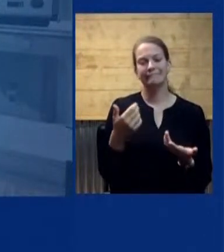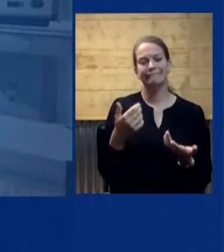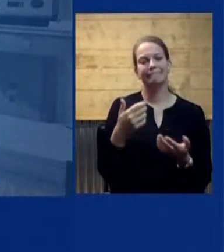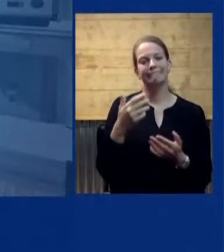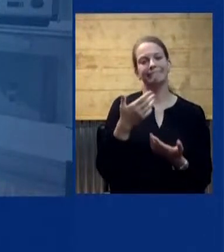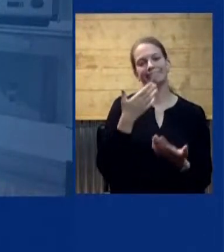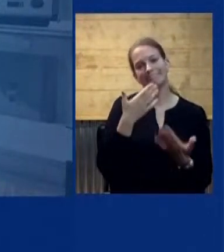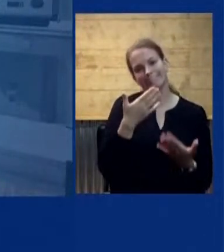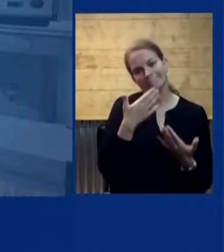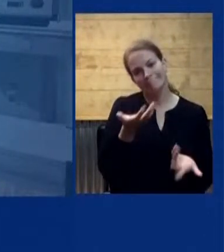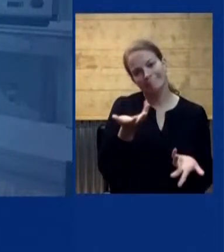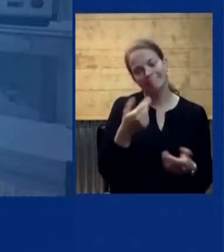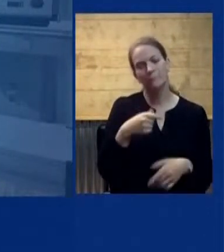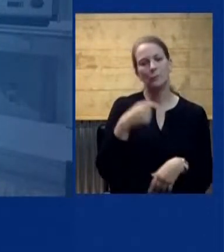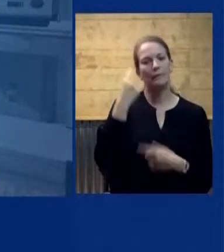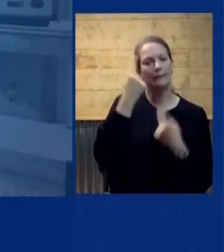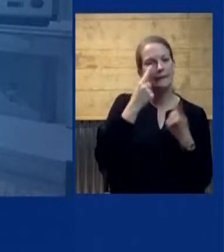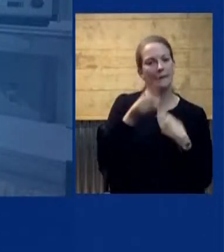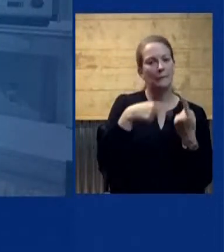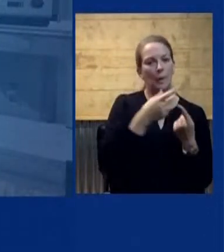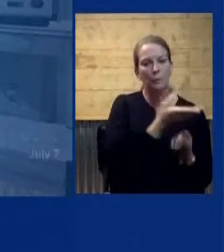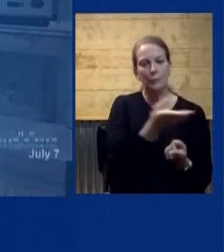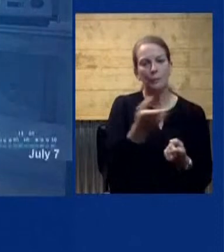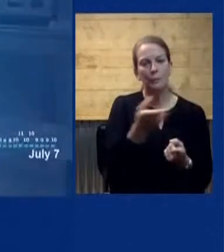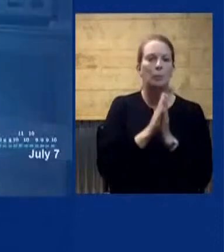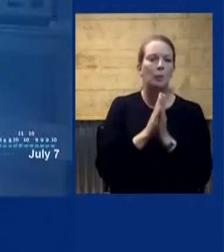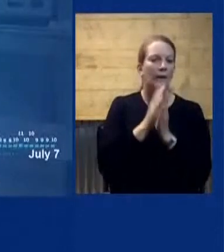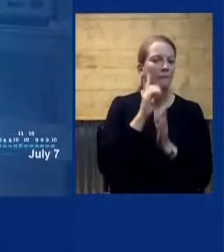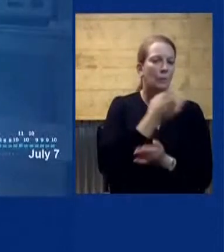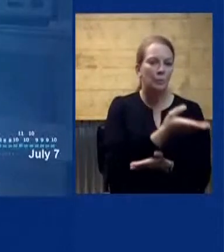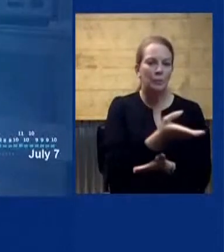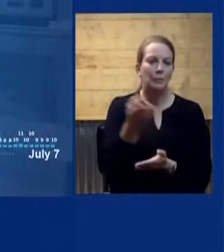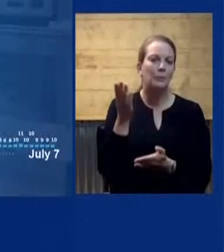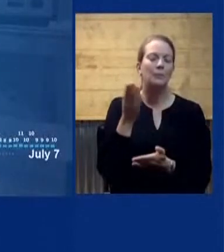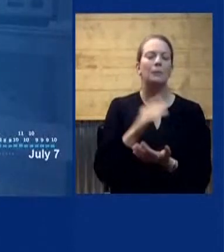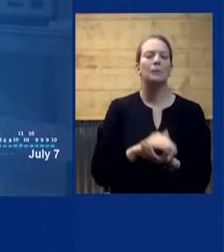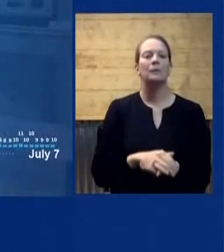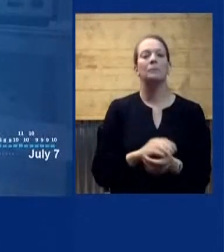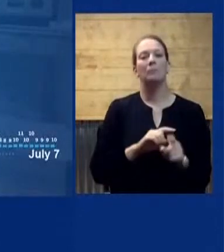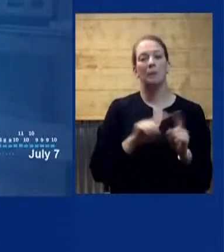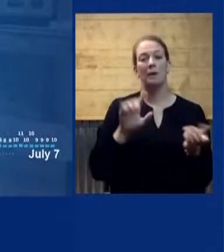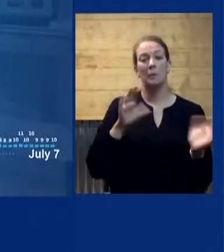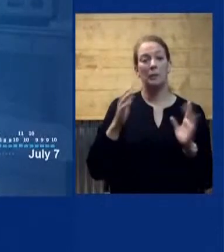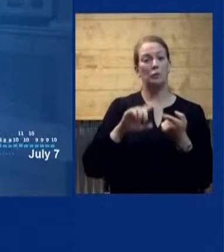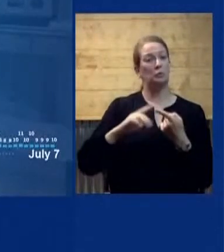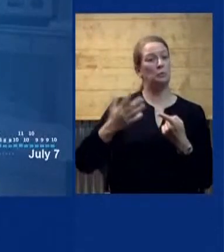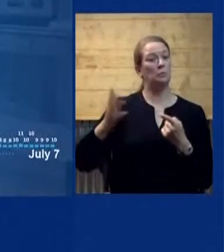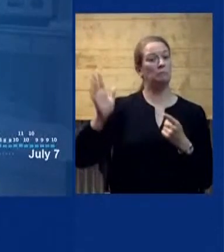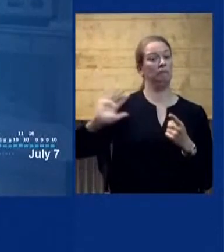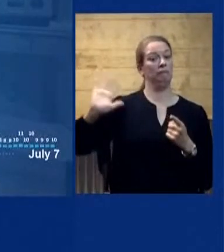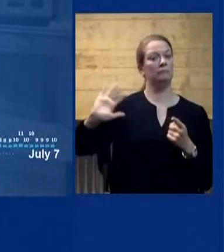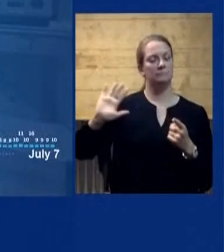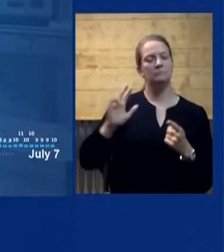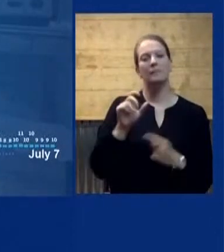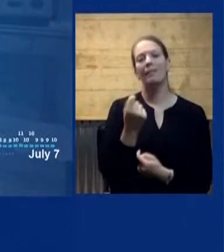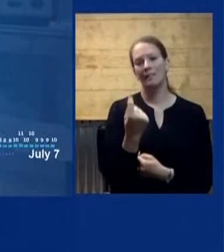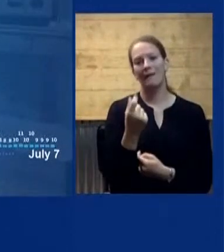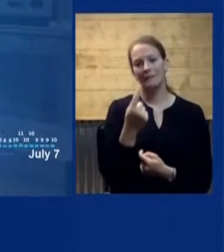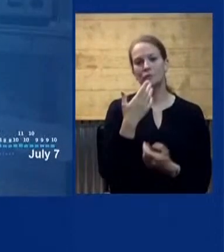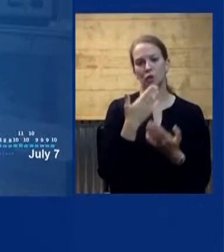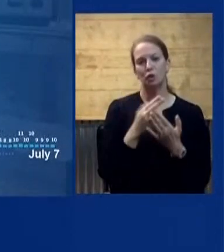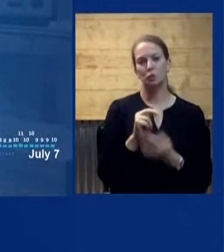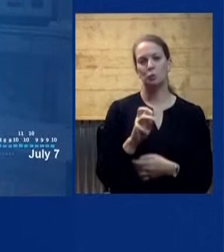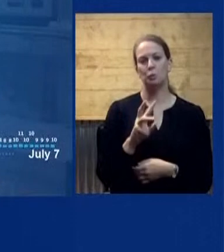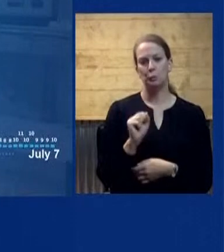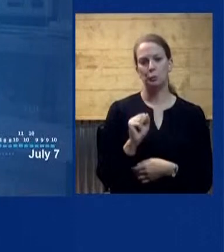those 11. But relative to where we were, that's very, very good news. The rolling average, 3-day